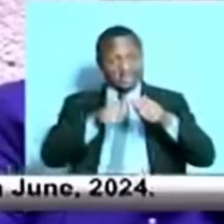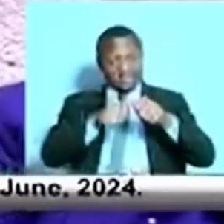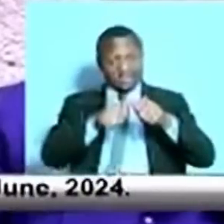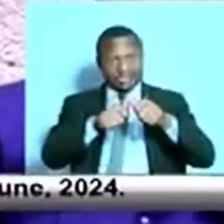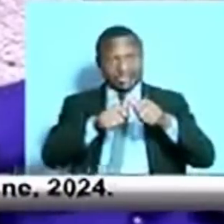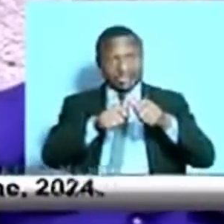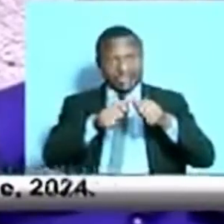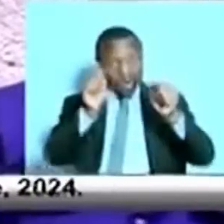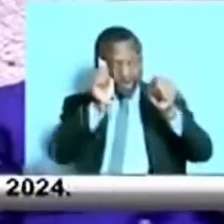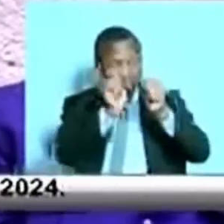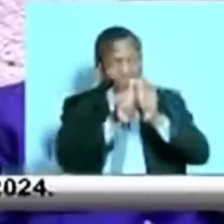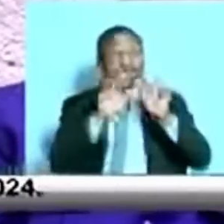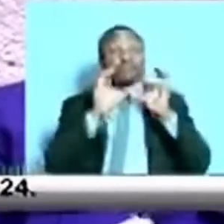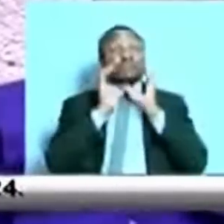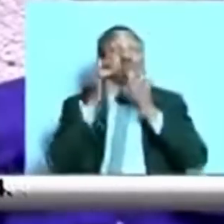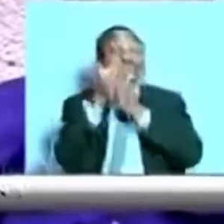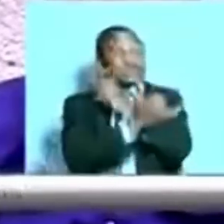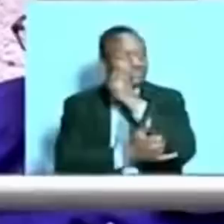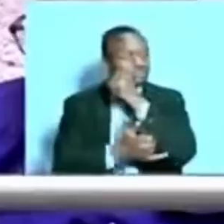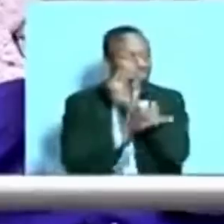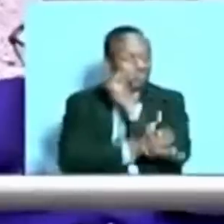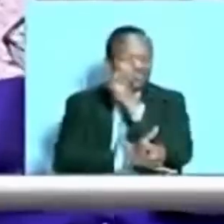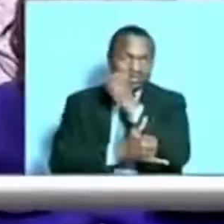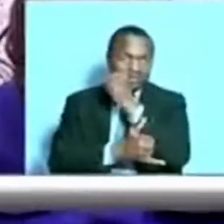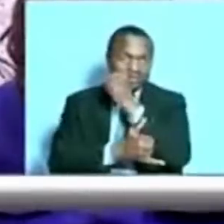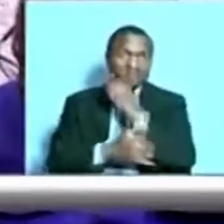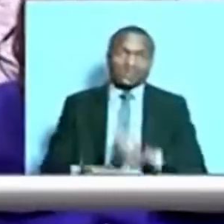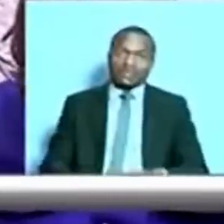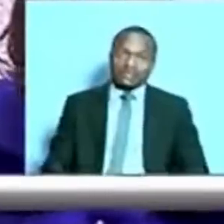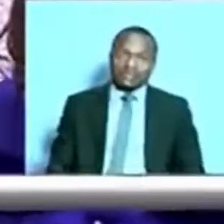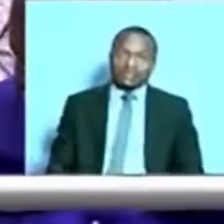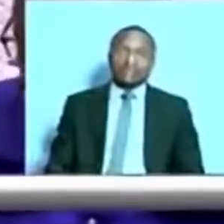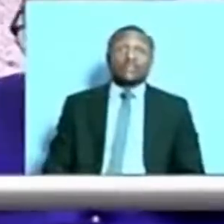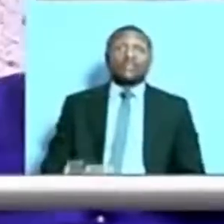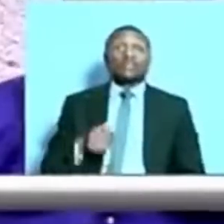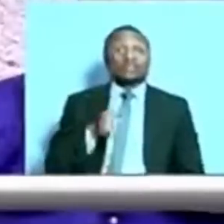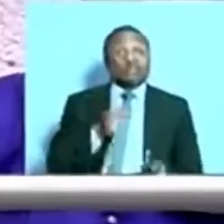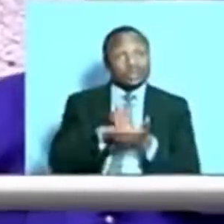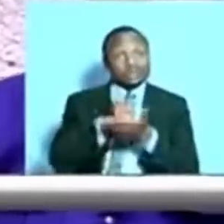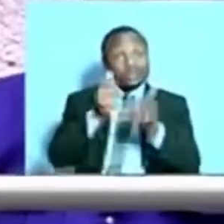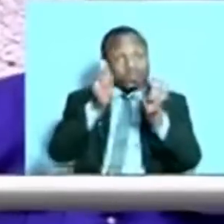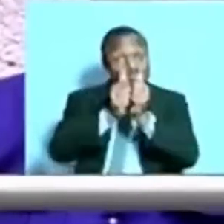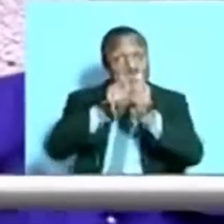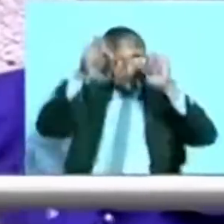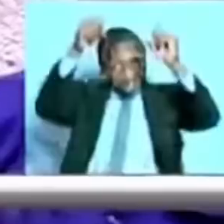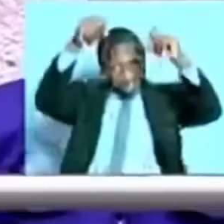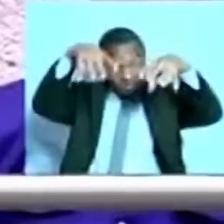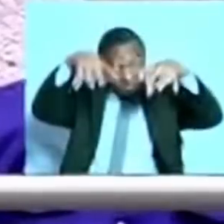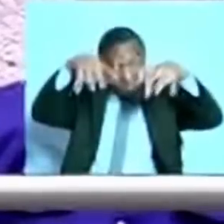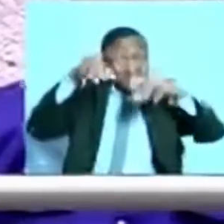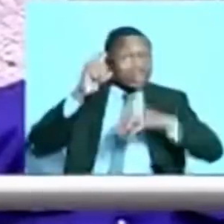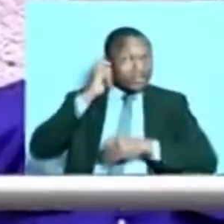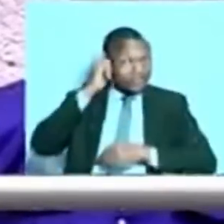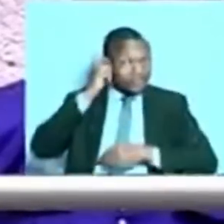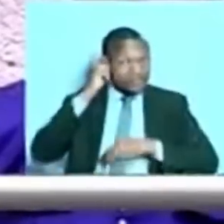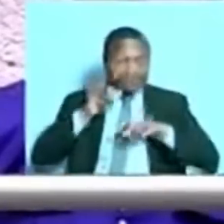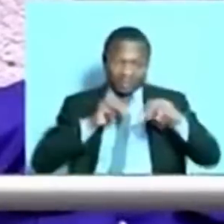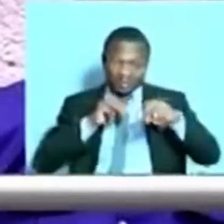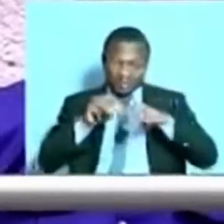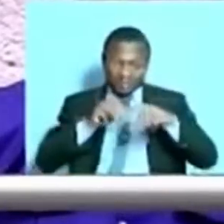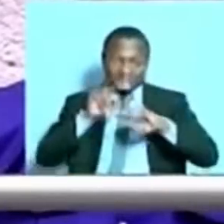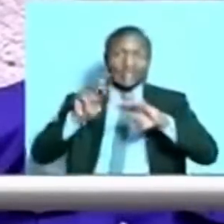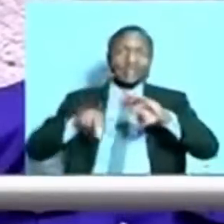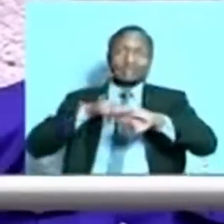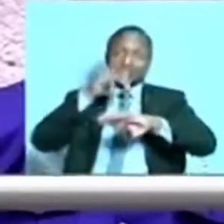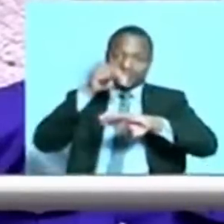to do with to alleviate the gap for electricity. I think in the management of our